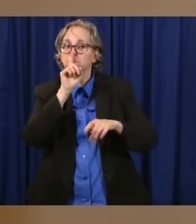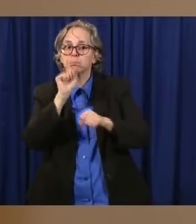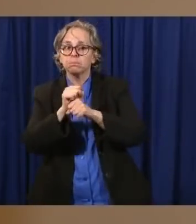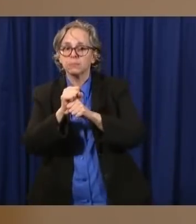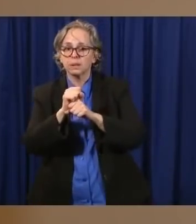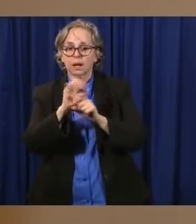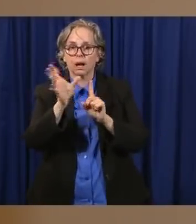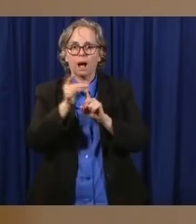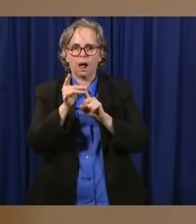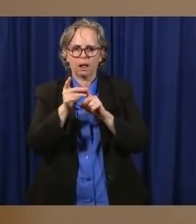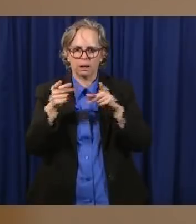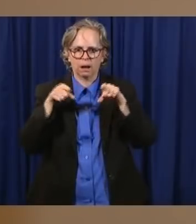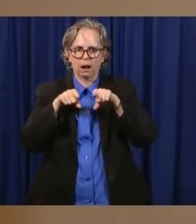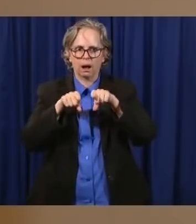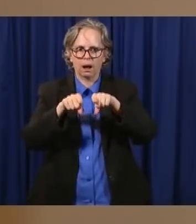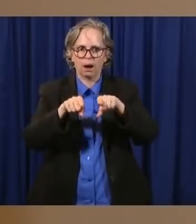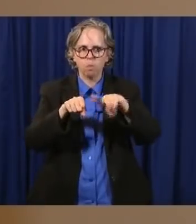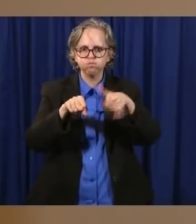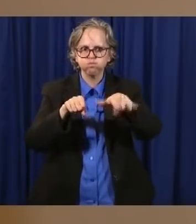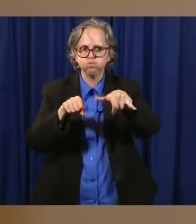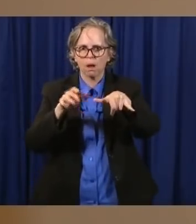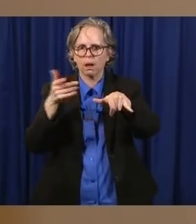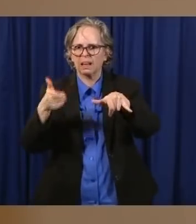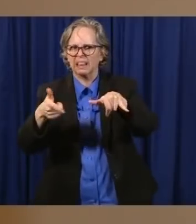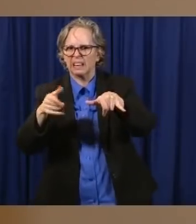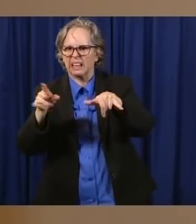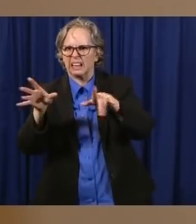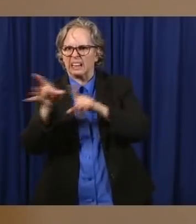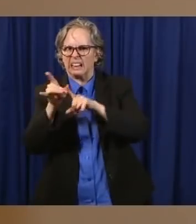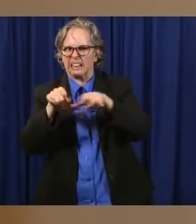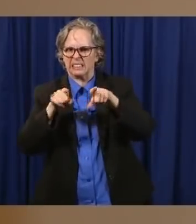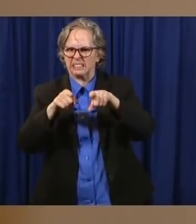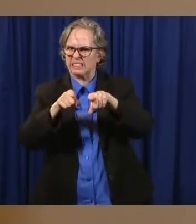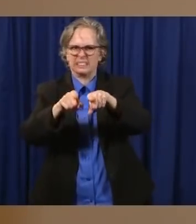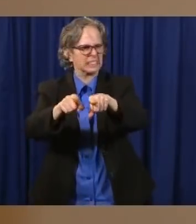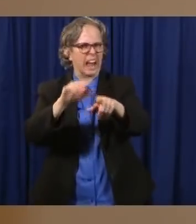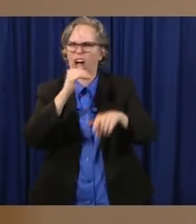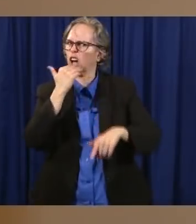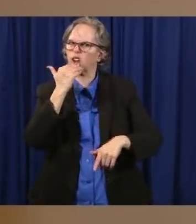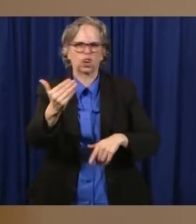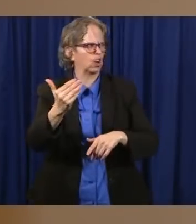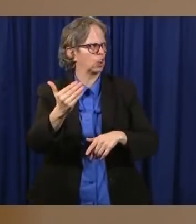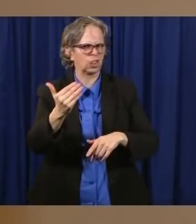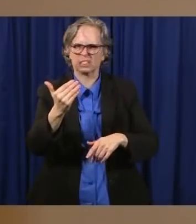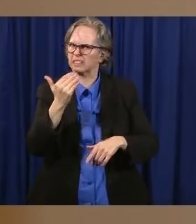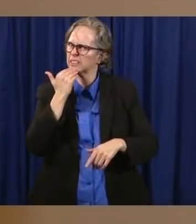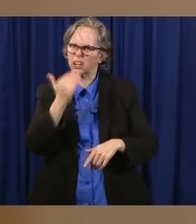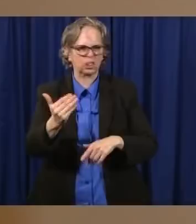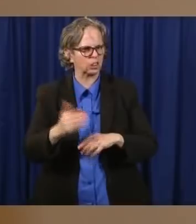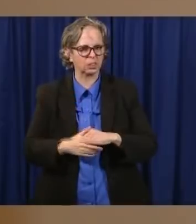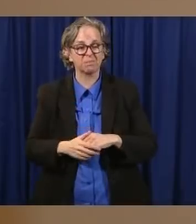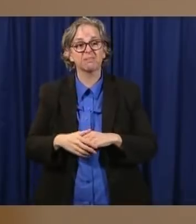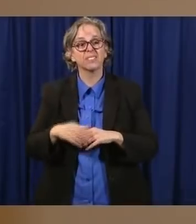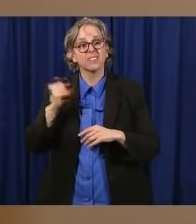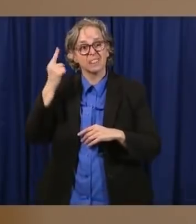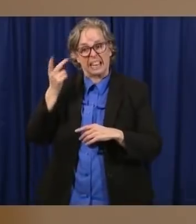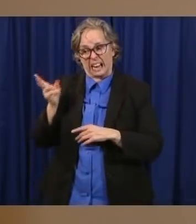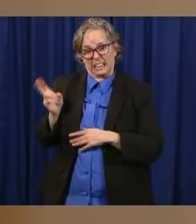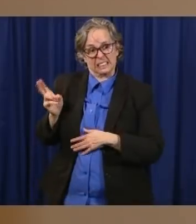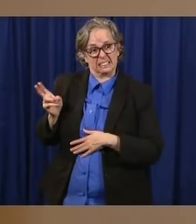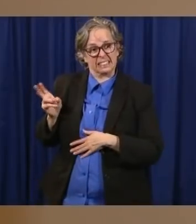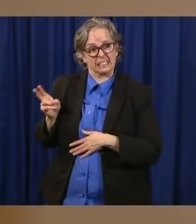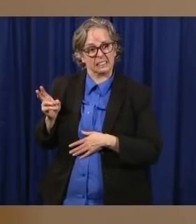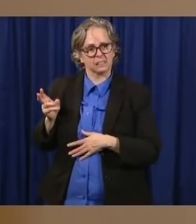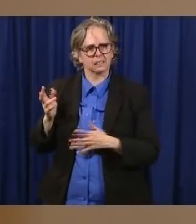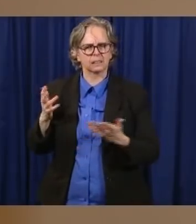likely to be very poor. Also, historically, because of underlying fears, they also tend not,